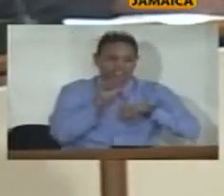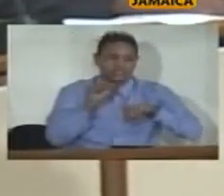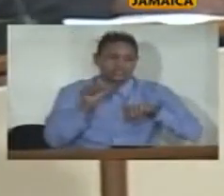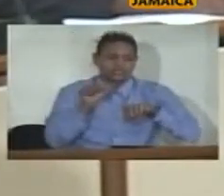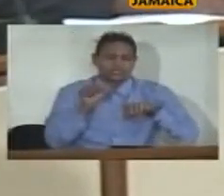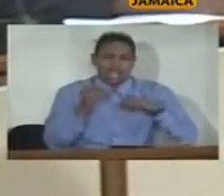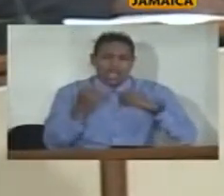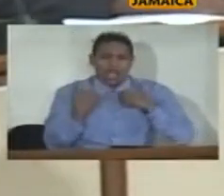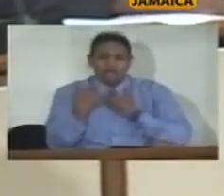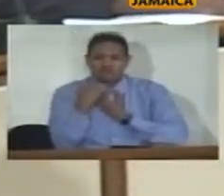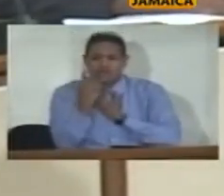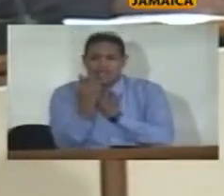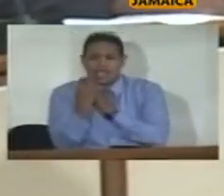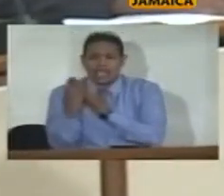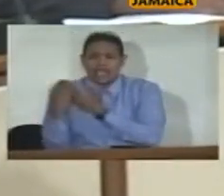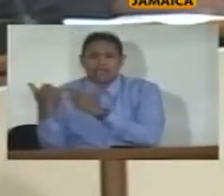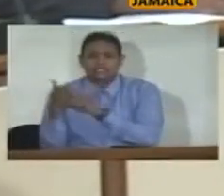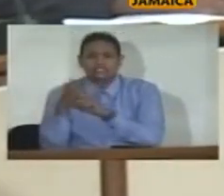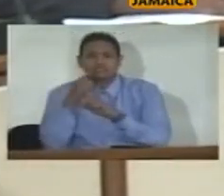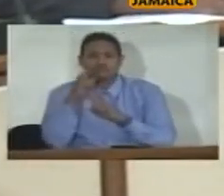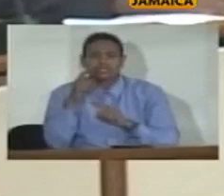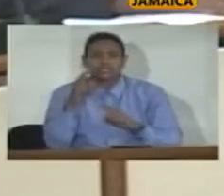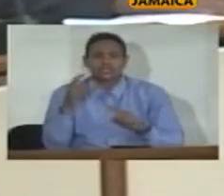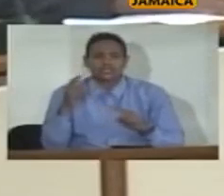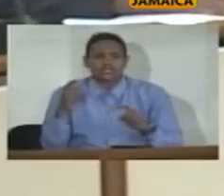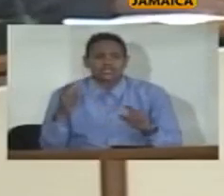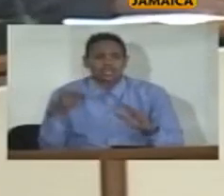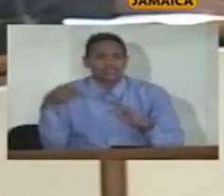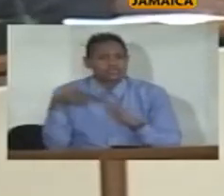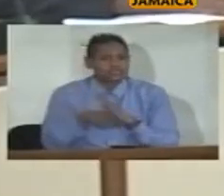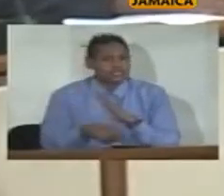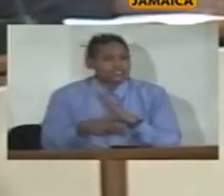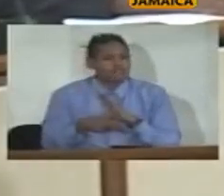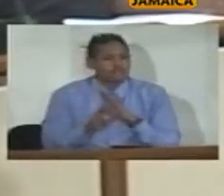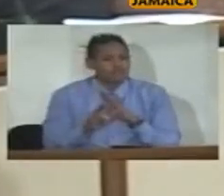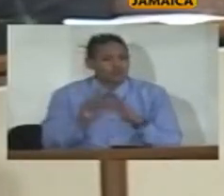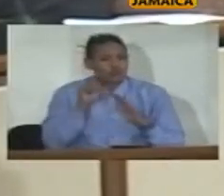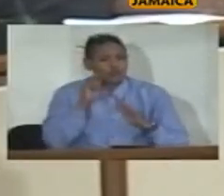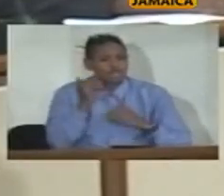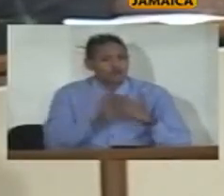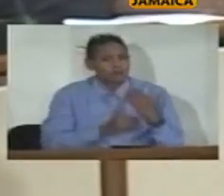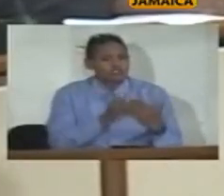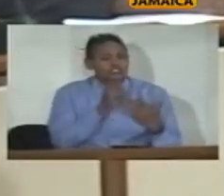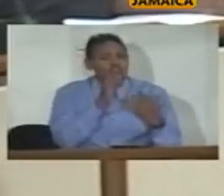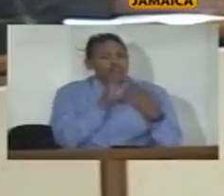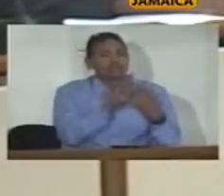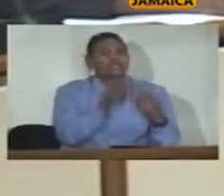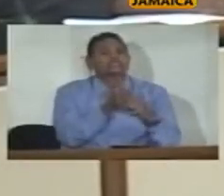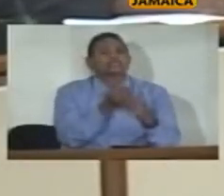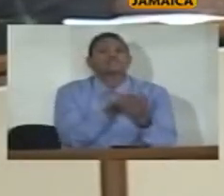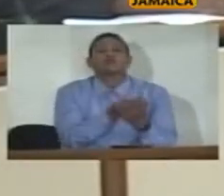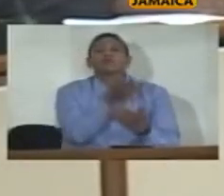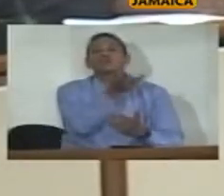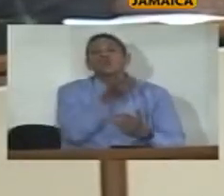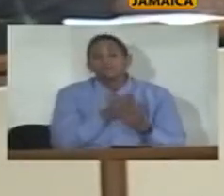have engaged in an extensive review of the procedures relating to procurement.